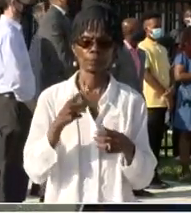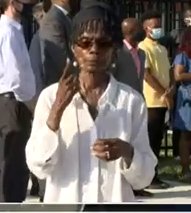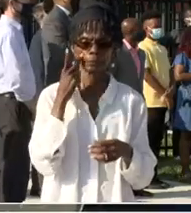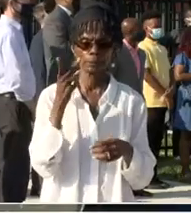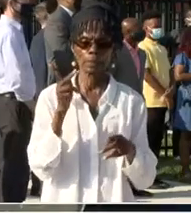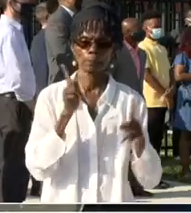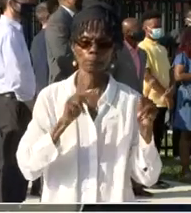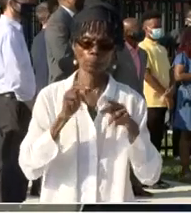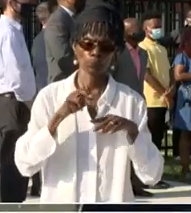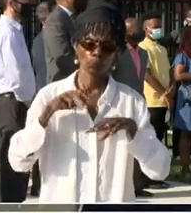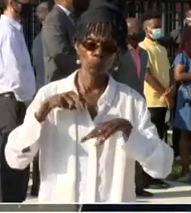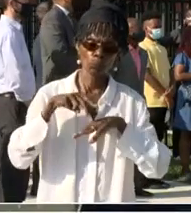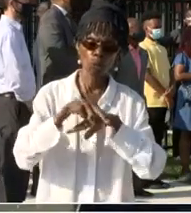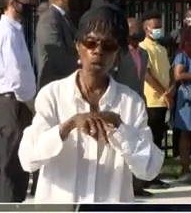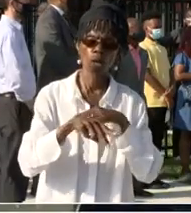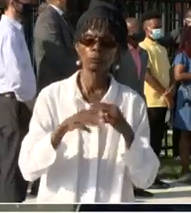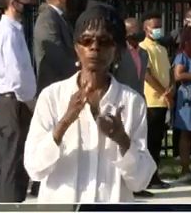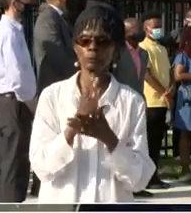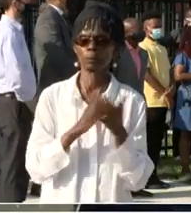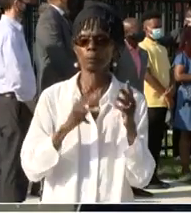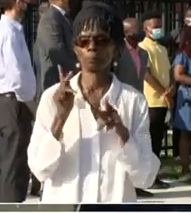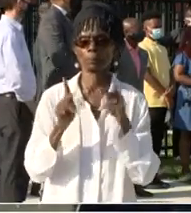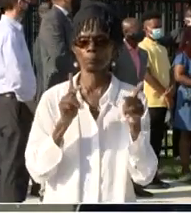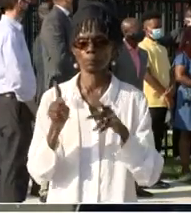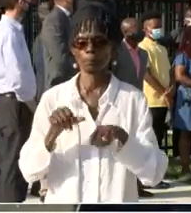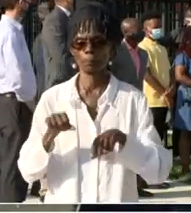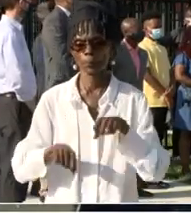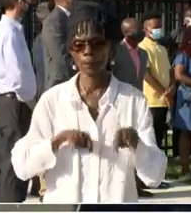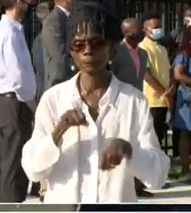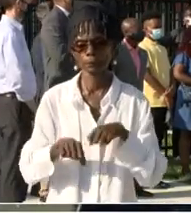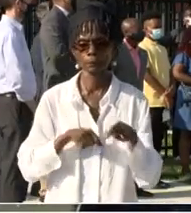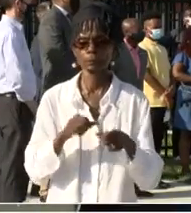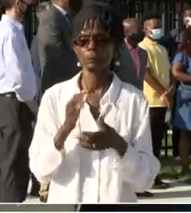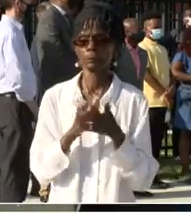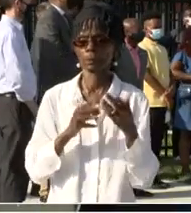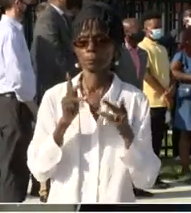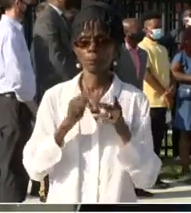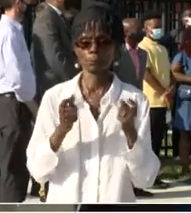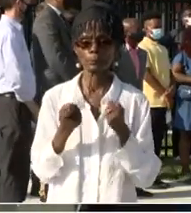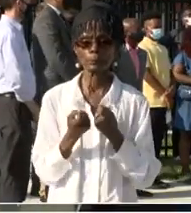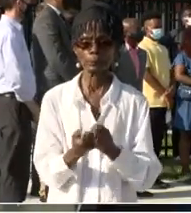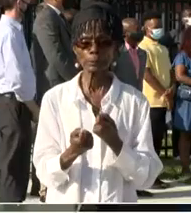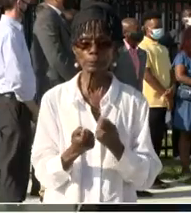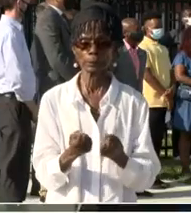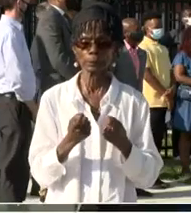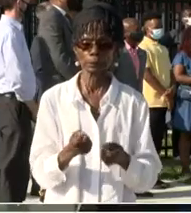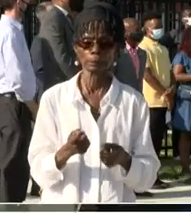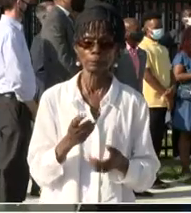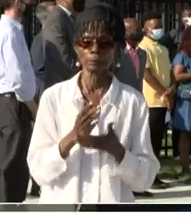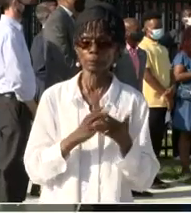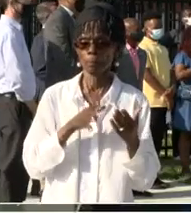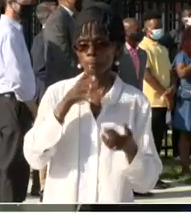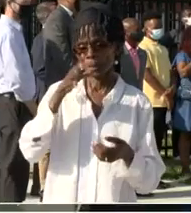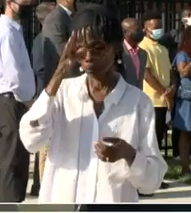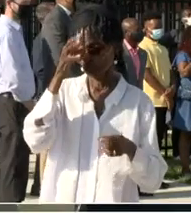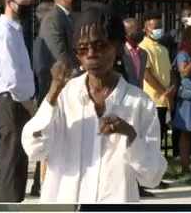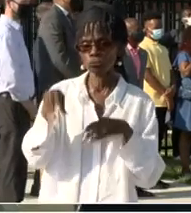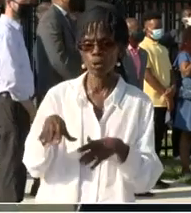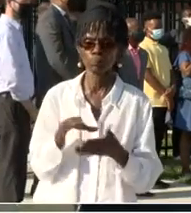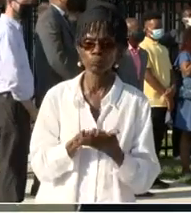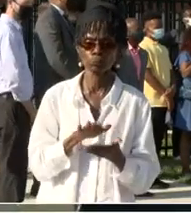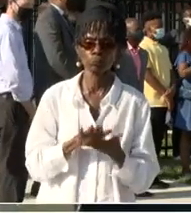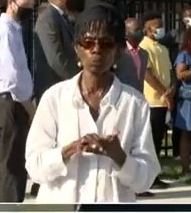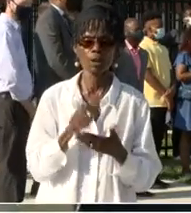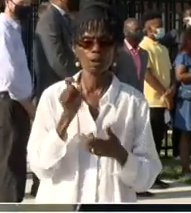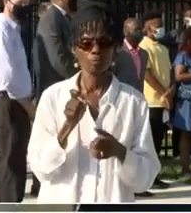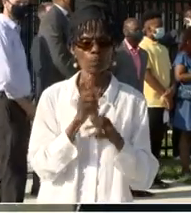walking to cycling to skating to scootering. So our young people are back on the streets